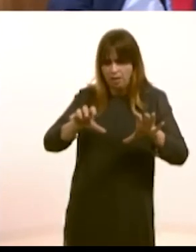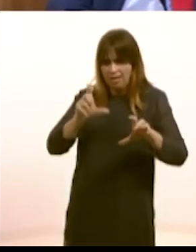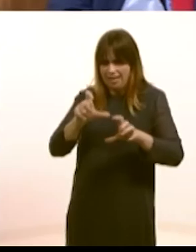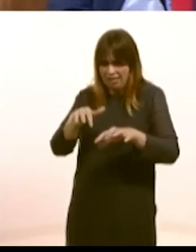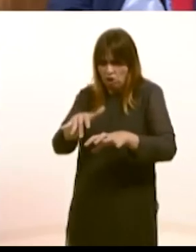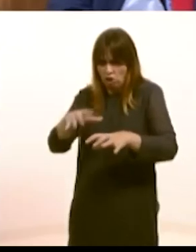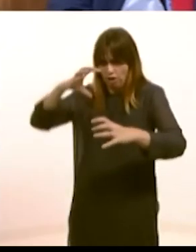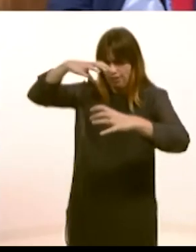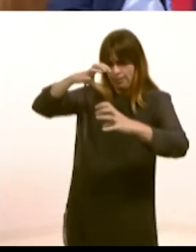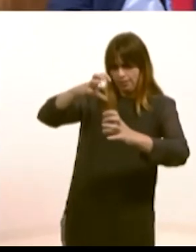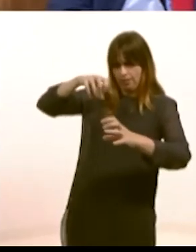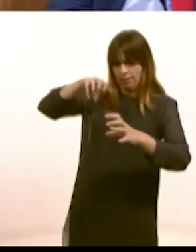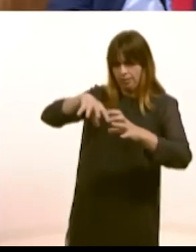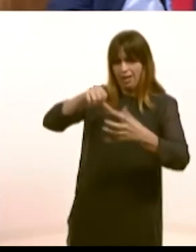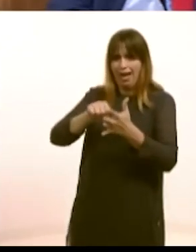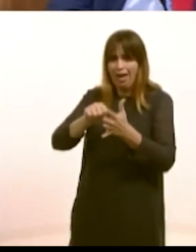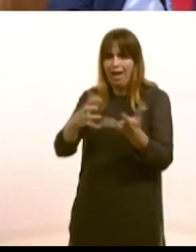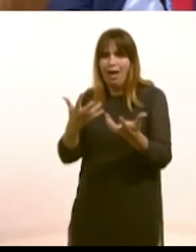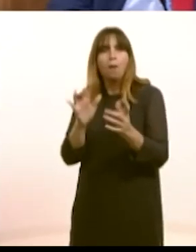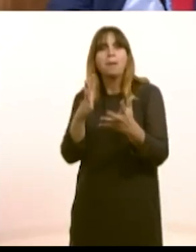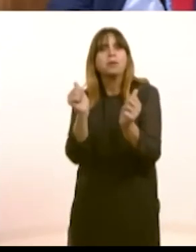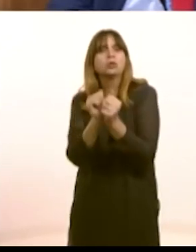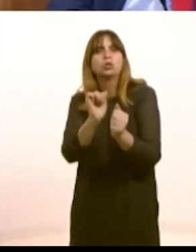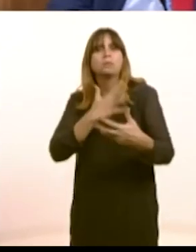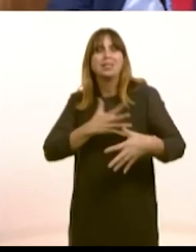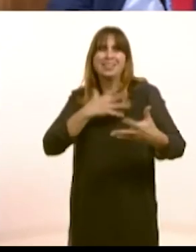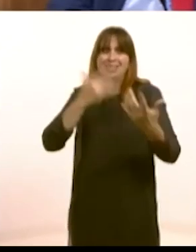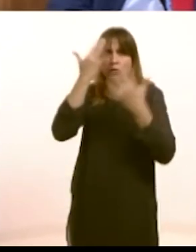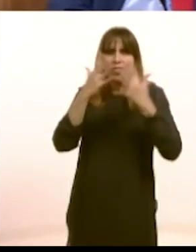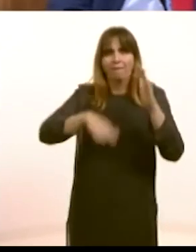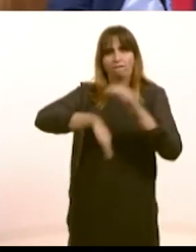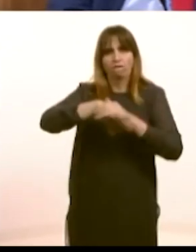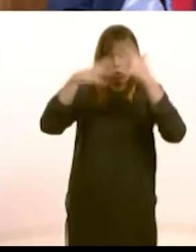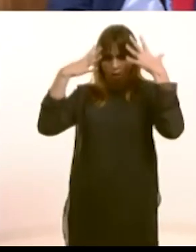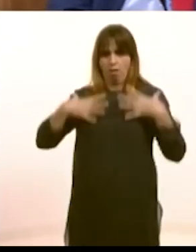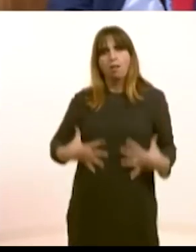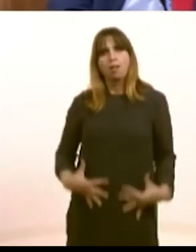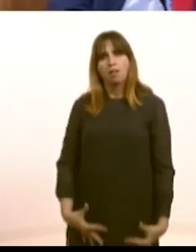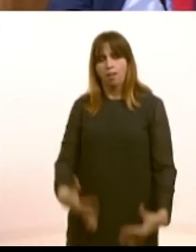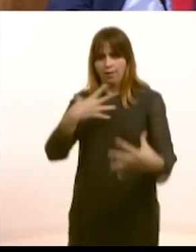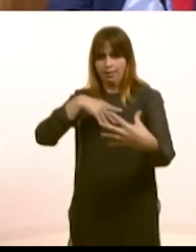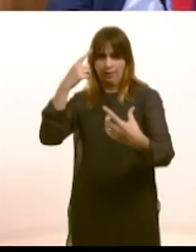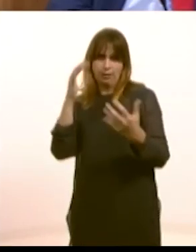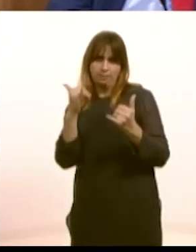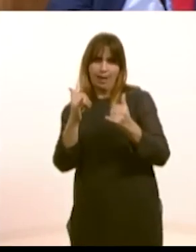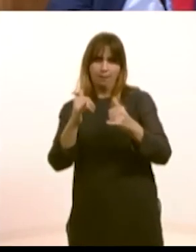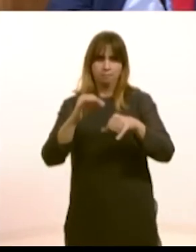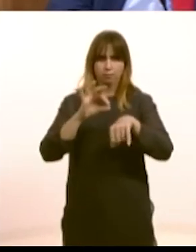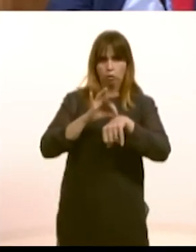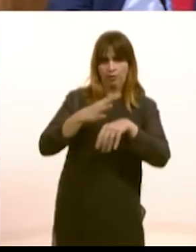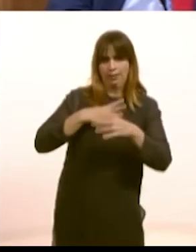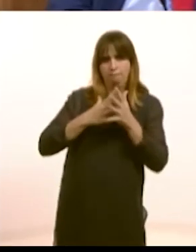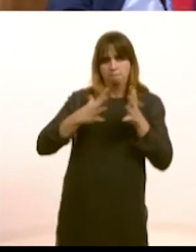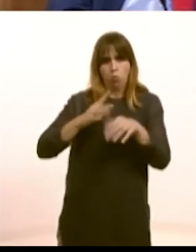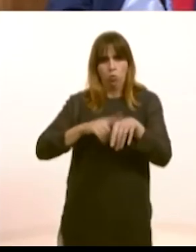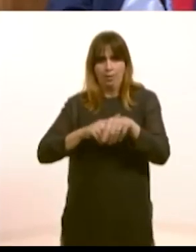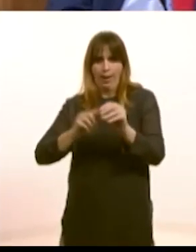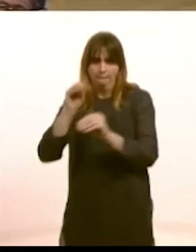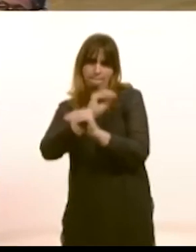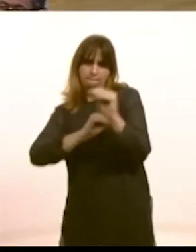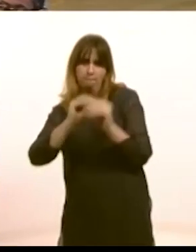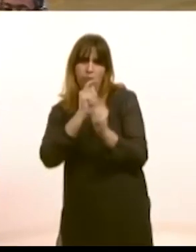individual with cancer, of course, well, yes, you need to have certainty as quickly as possible. I understand that, a very human need, and that's why, of course, we're seeing the improvements in the performance of